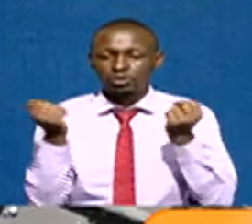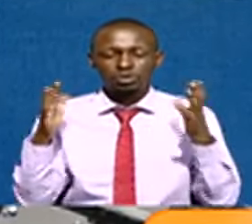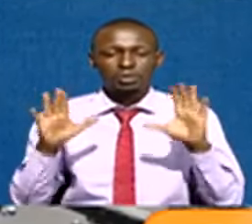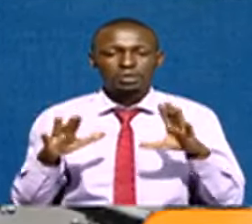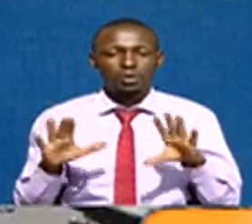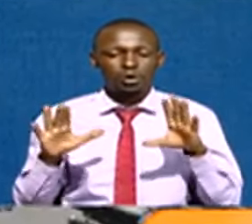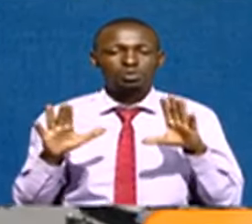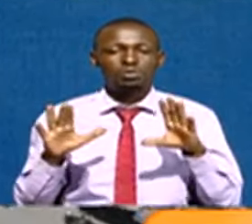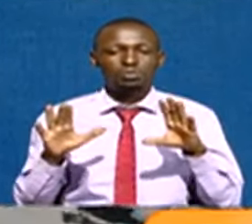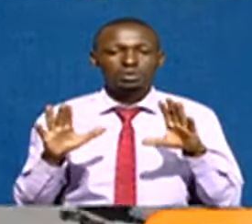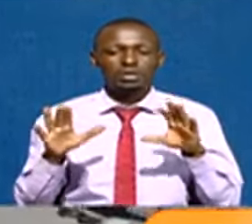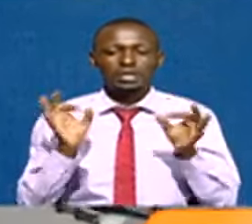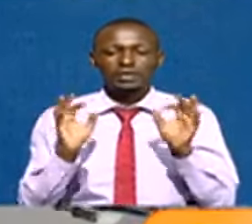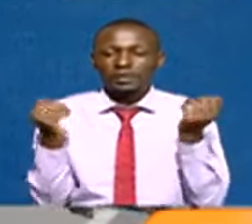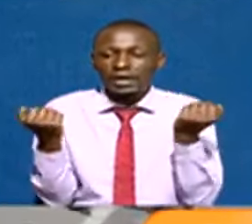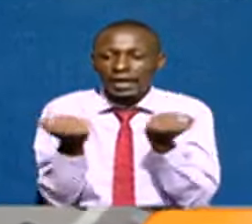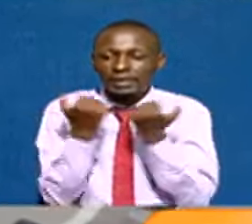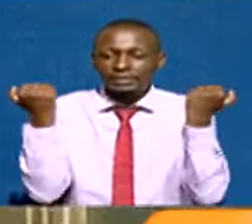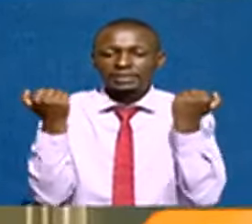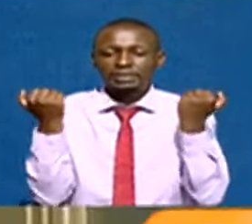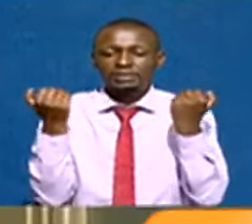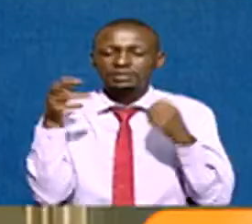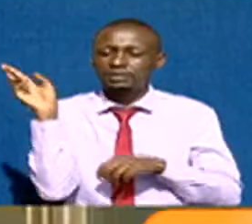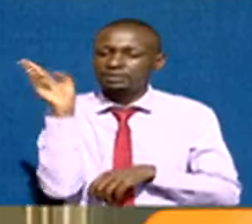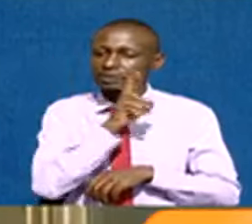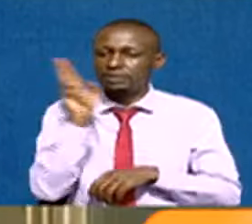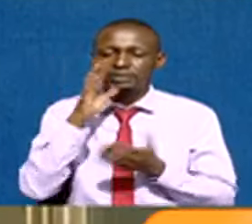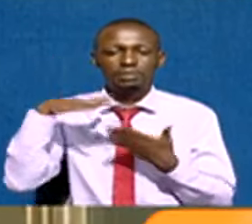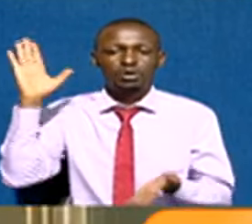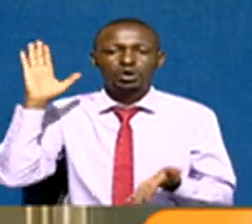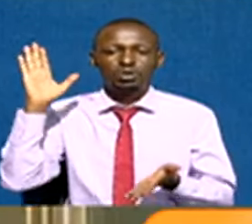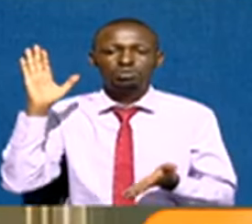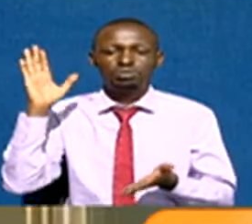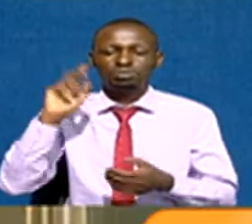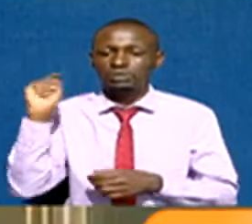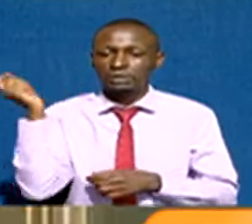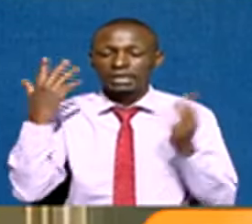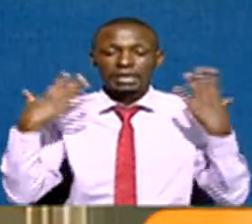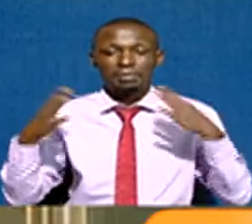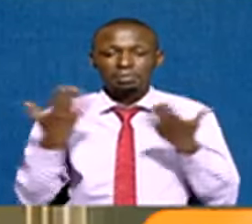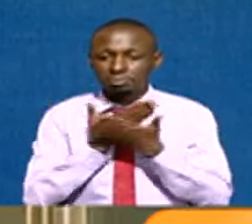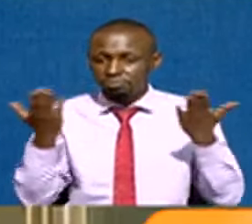exposed in case of an accident. You are exposing those Kenyans